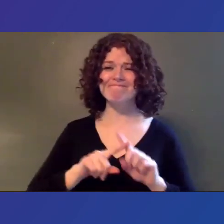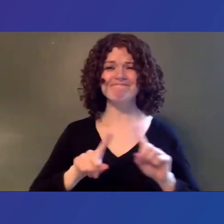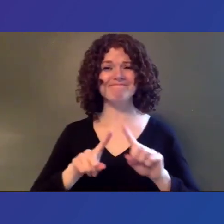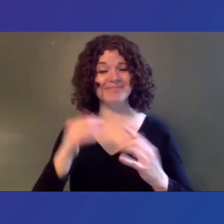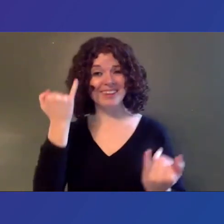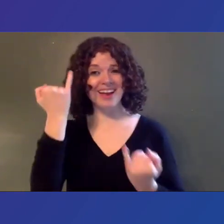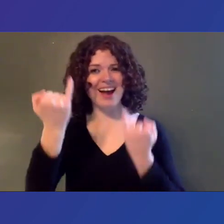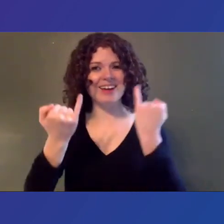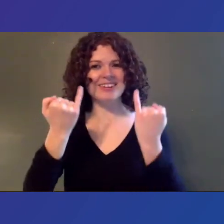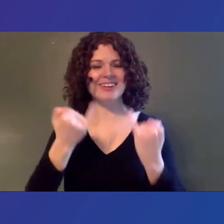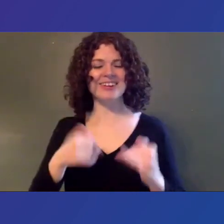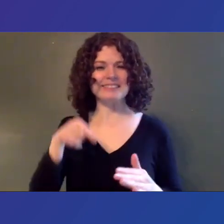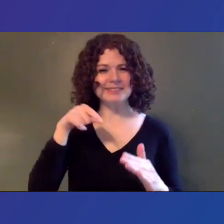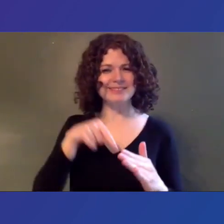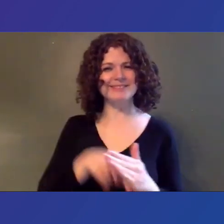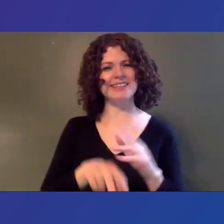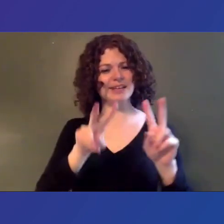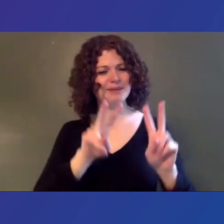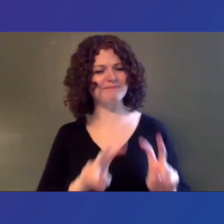critical thinking.